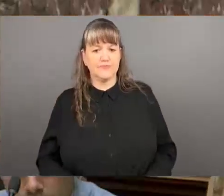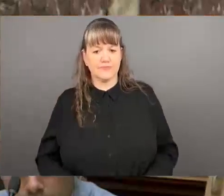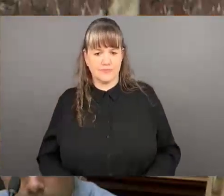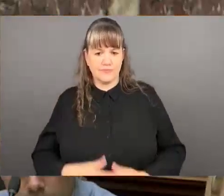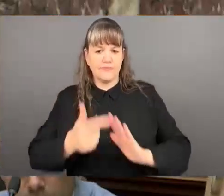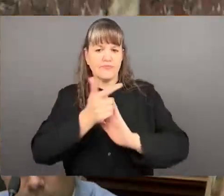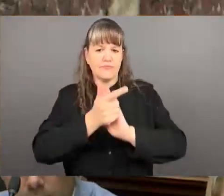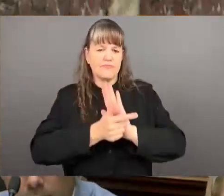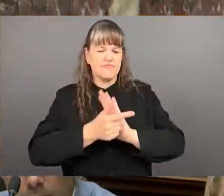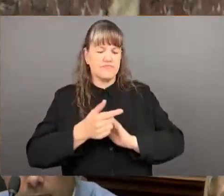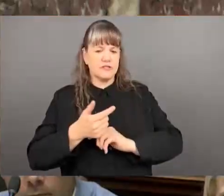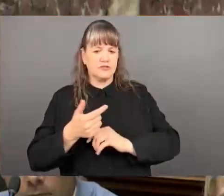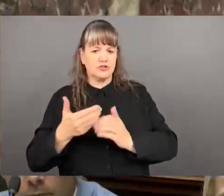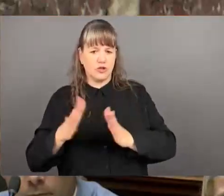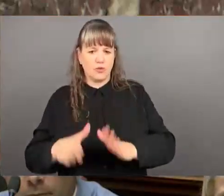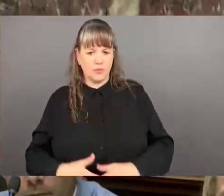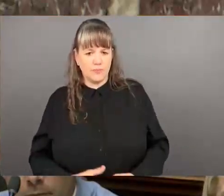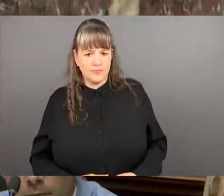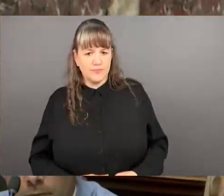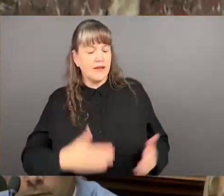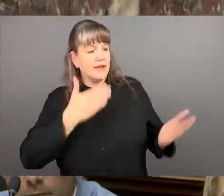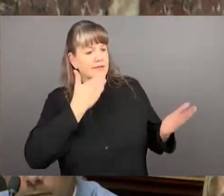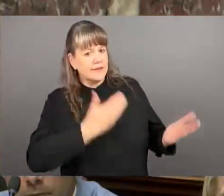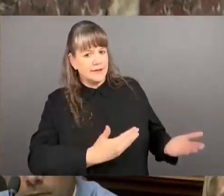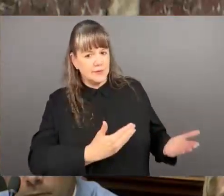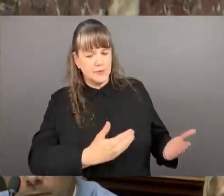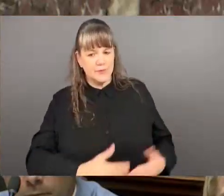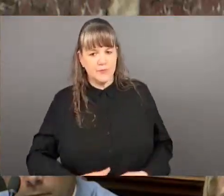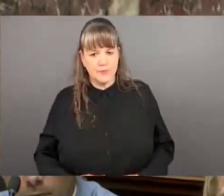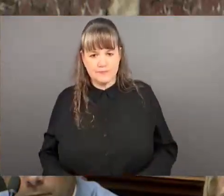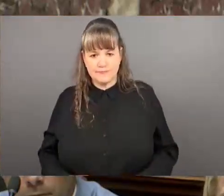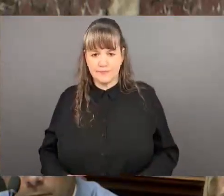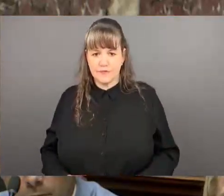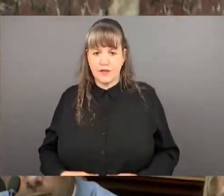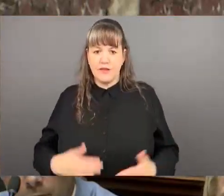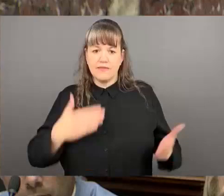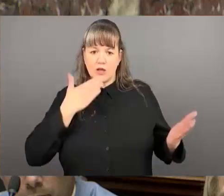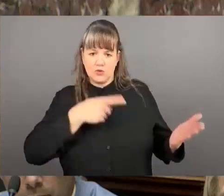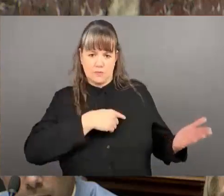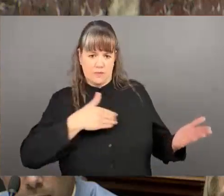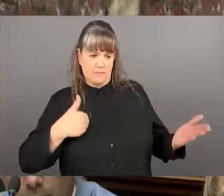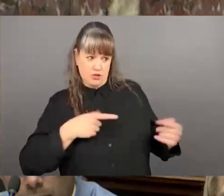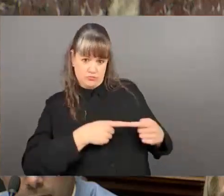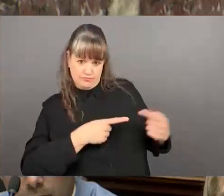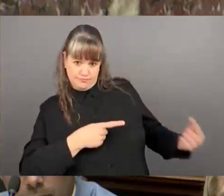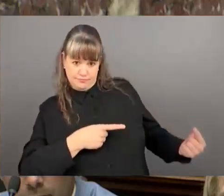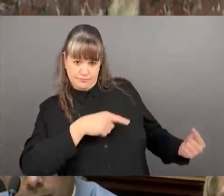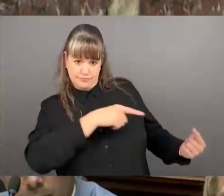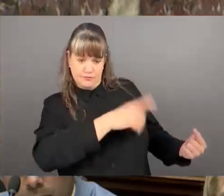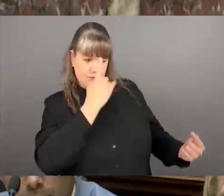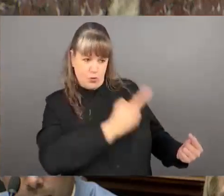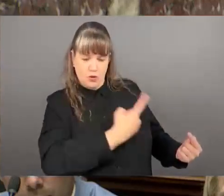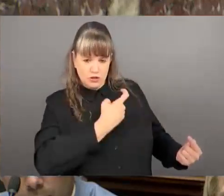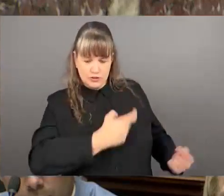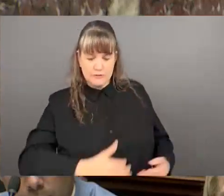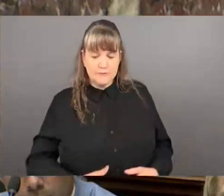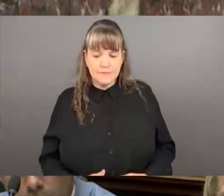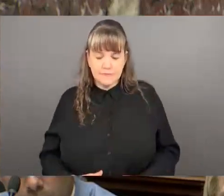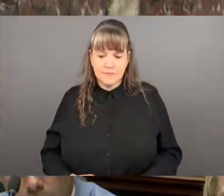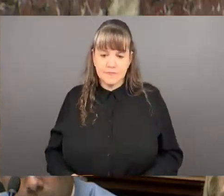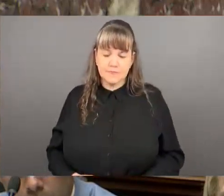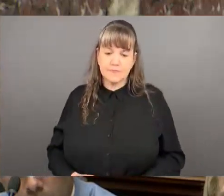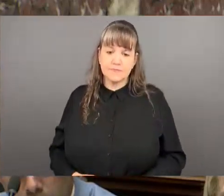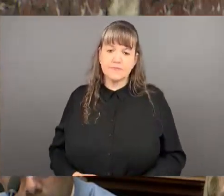Thank you, Mr. Speaker, and thank you to the member opposite for the question. I think that we've made it crystal